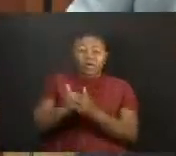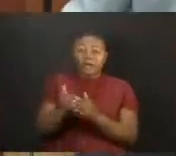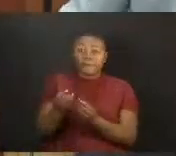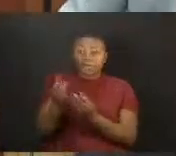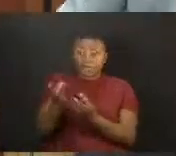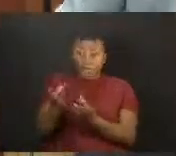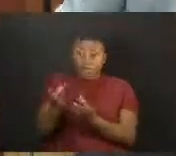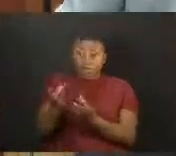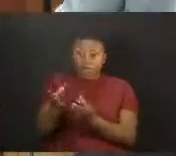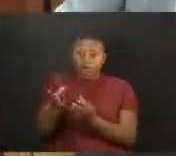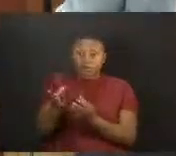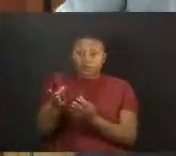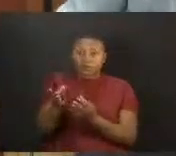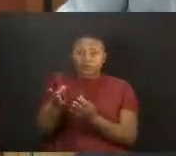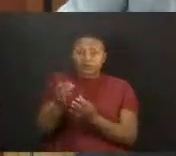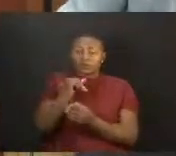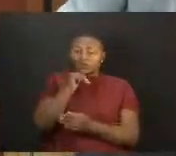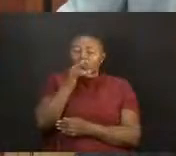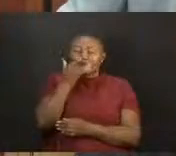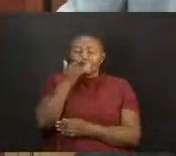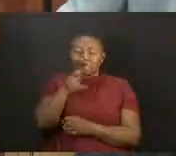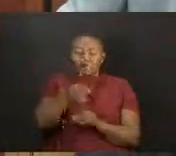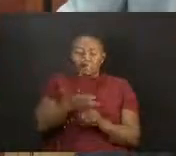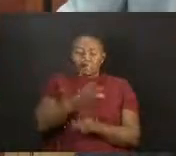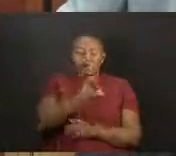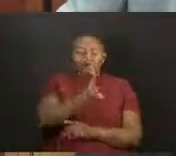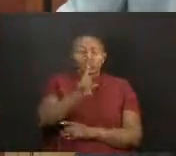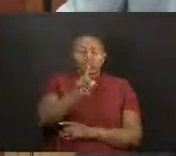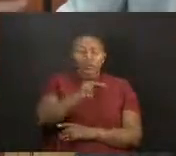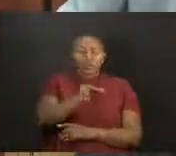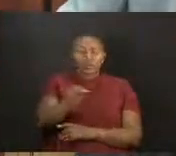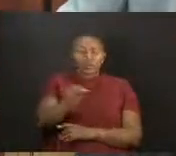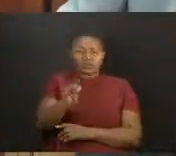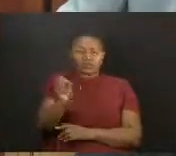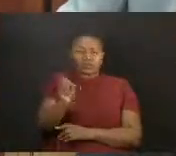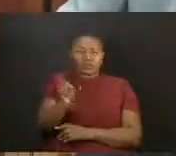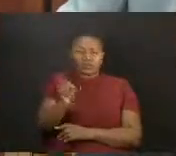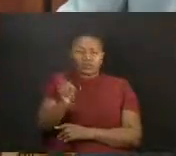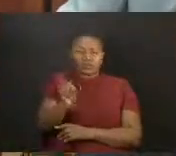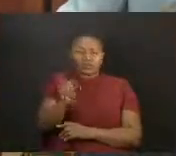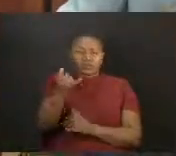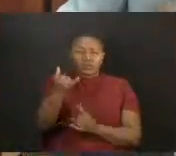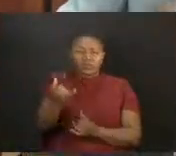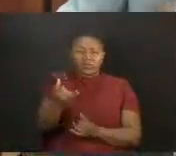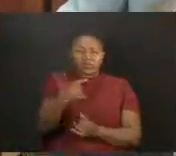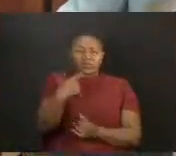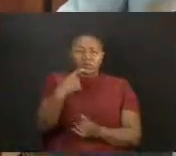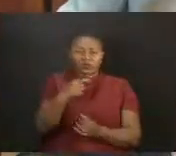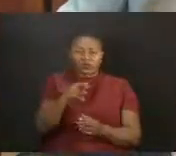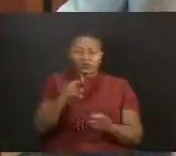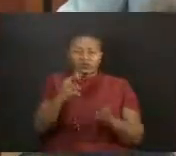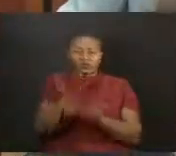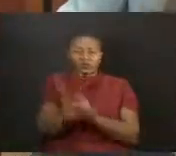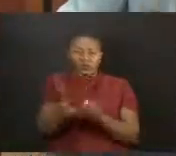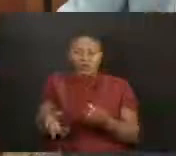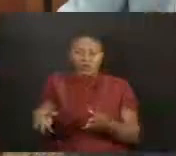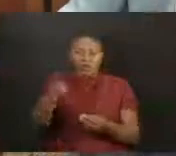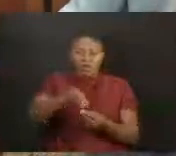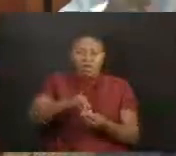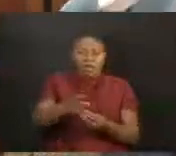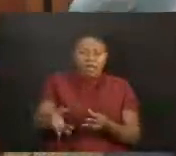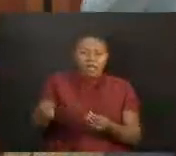from $81 million, we are hitting revived to about $260